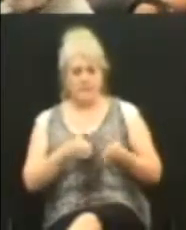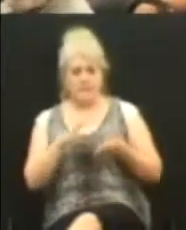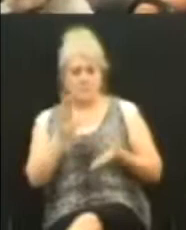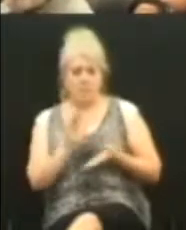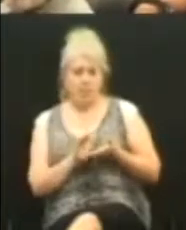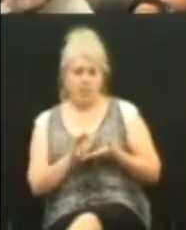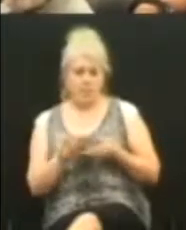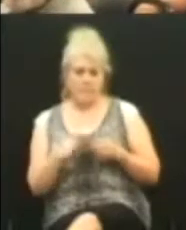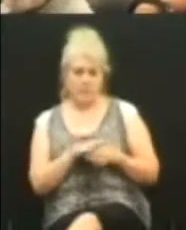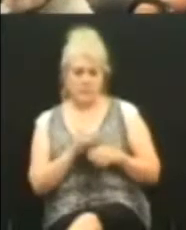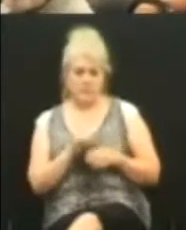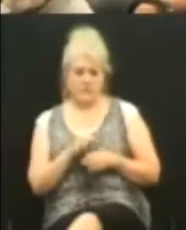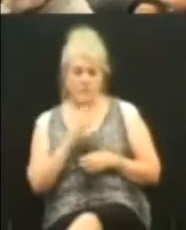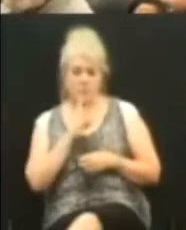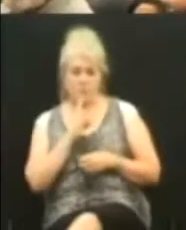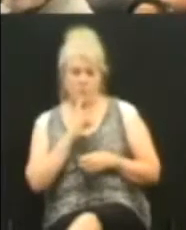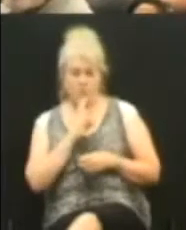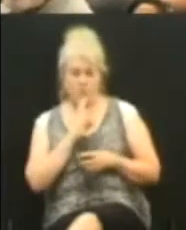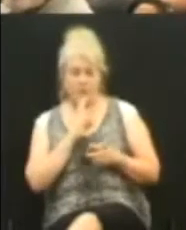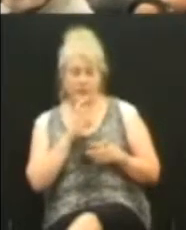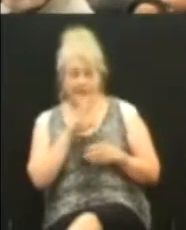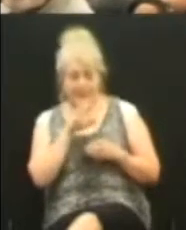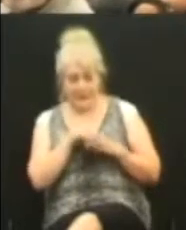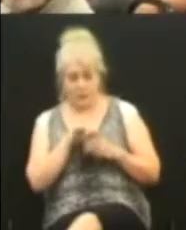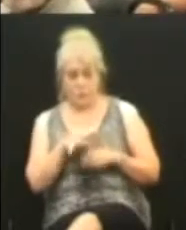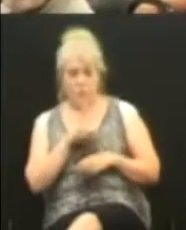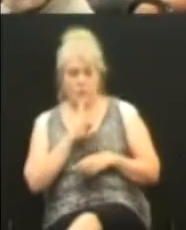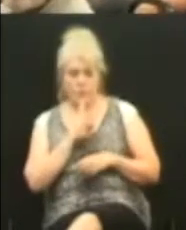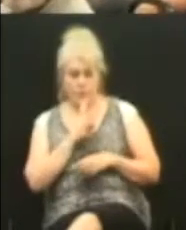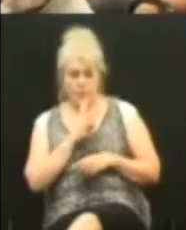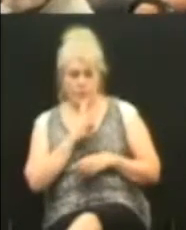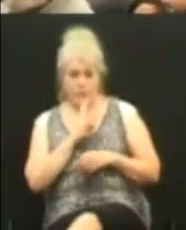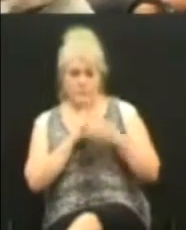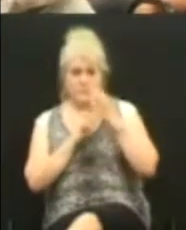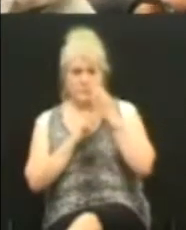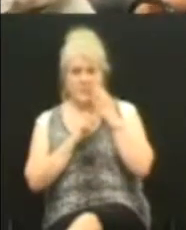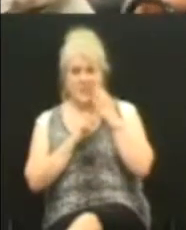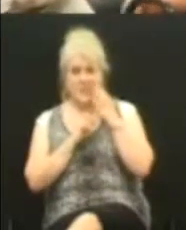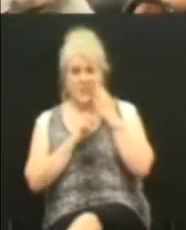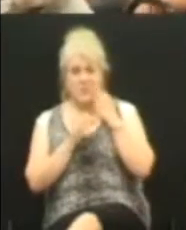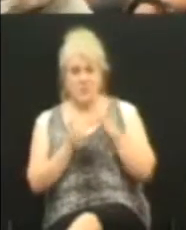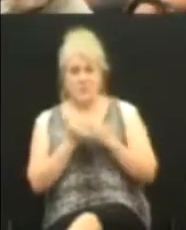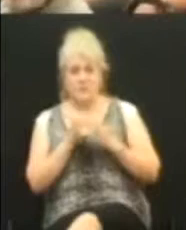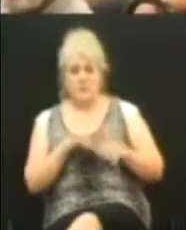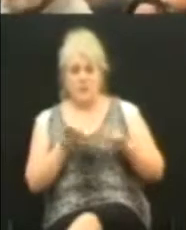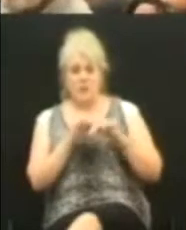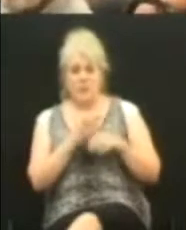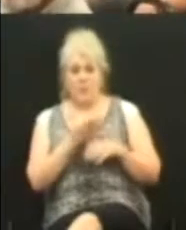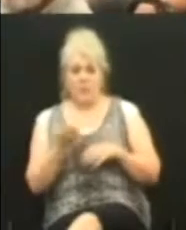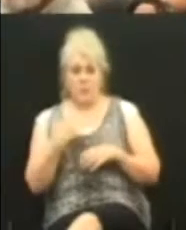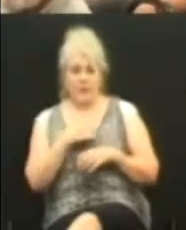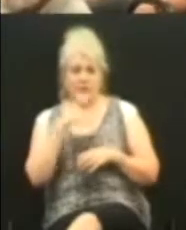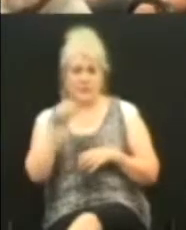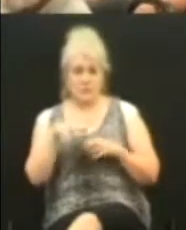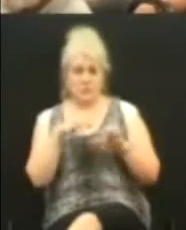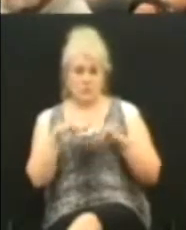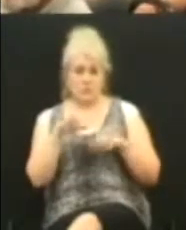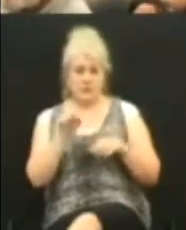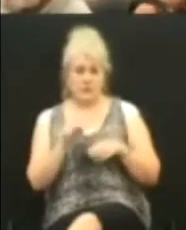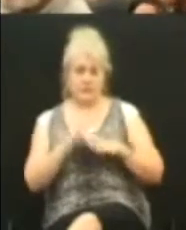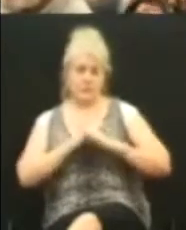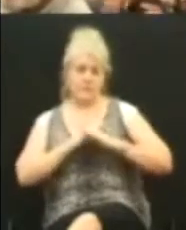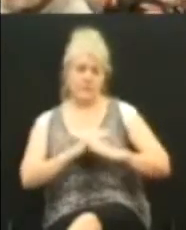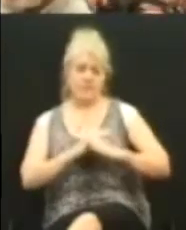water supply, when in reality it serves no purpose and has no benefits to keeping it? The most important action in affected communities is the prevention of